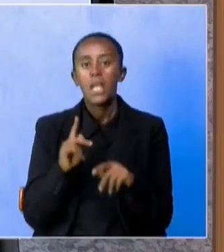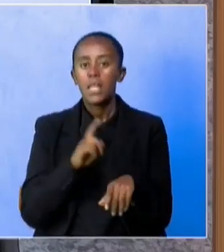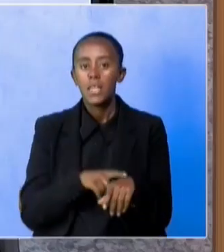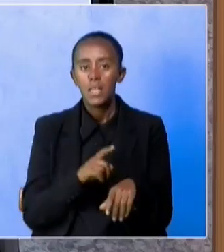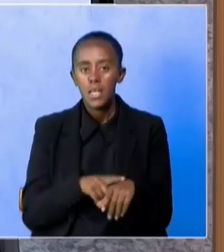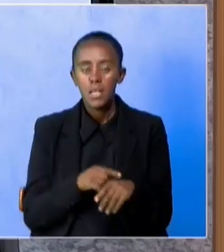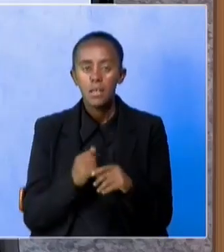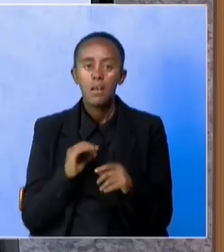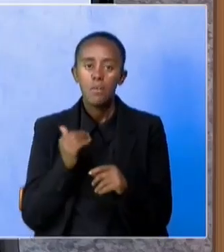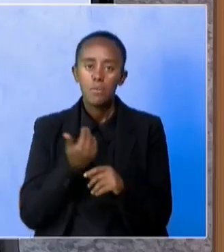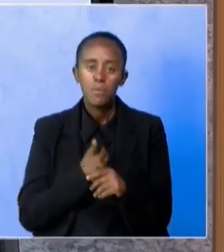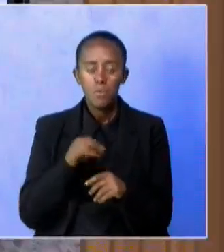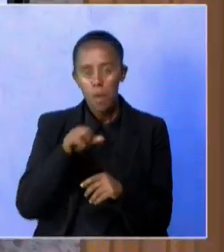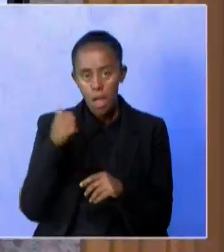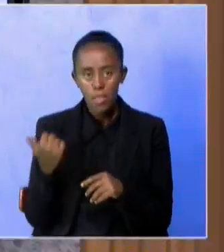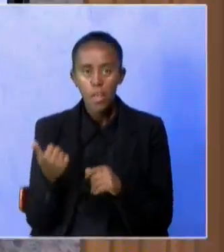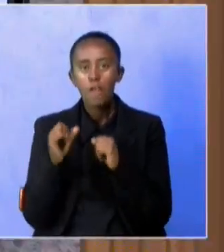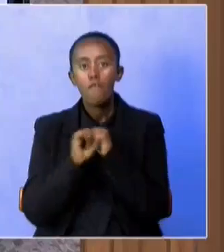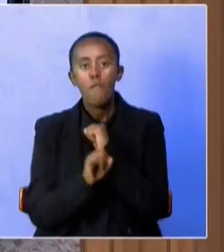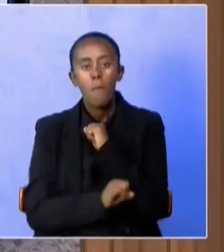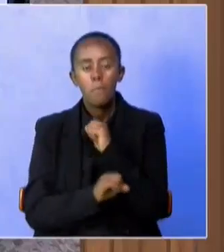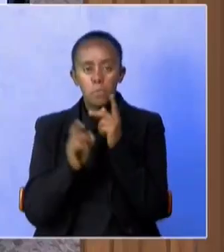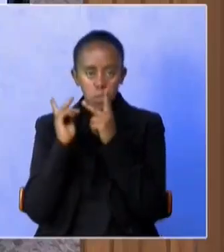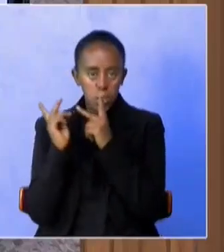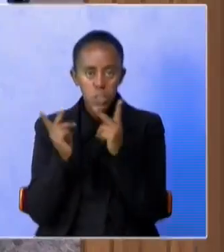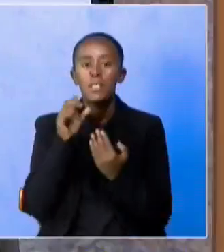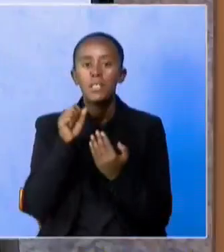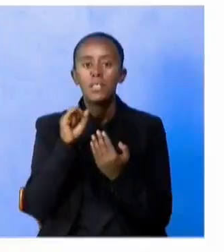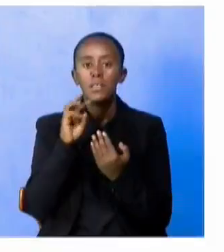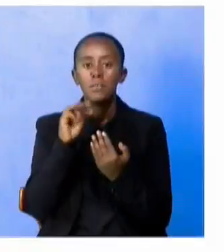Let's see them quickly. Simple present